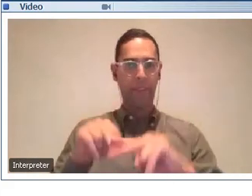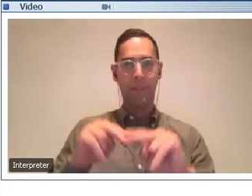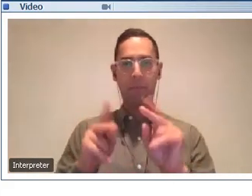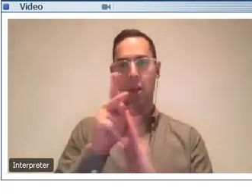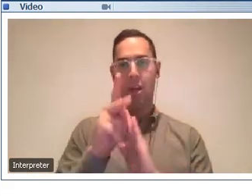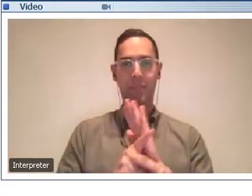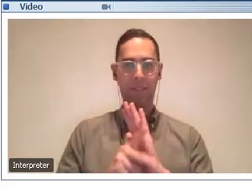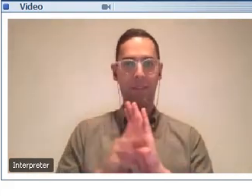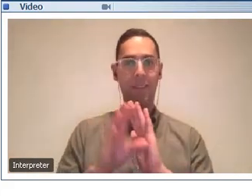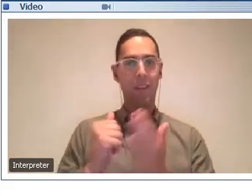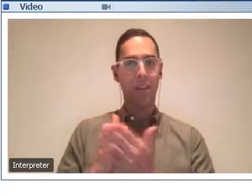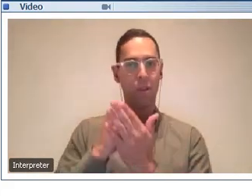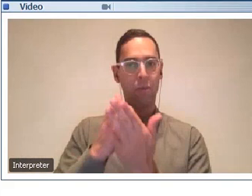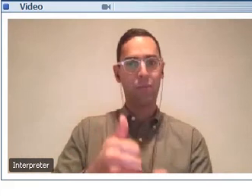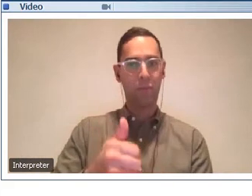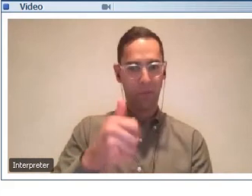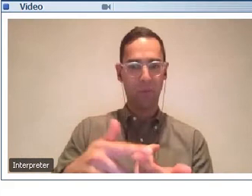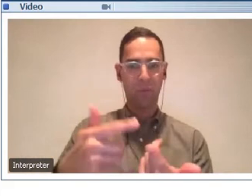further